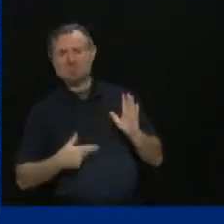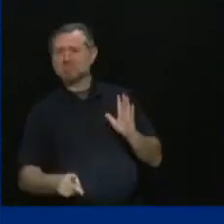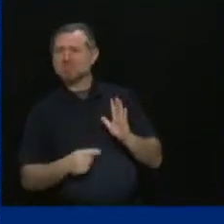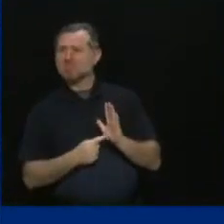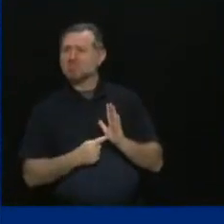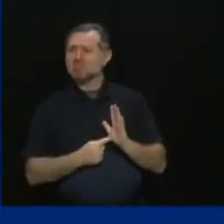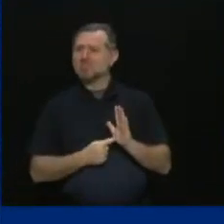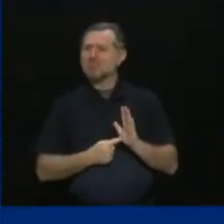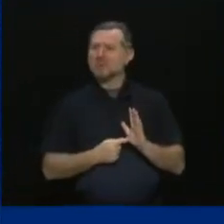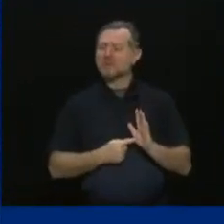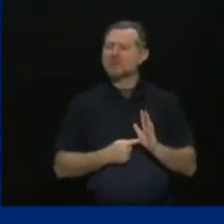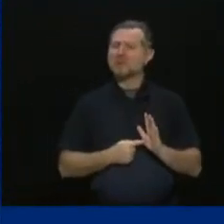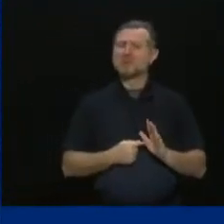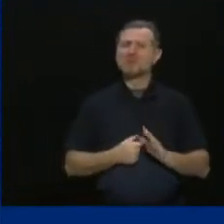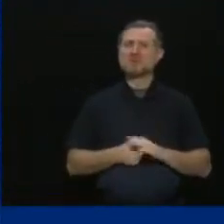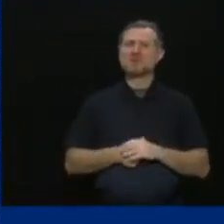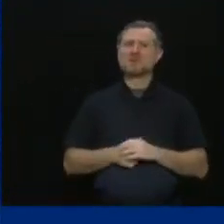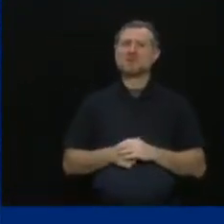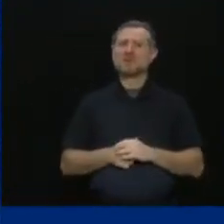But actually, it